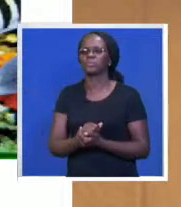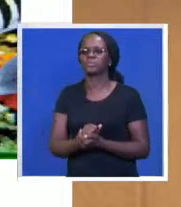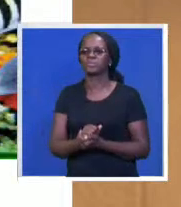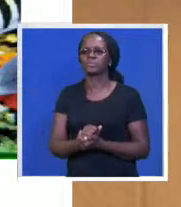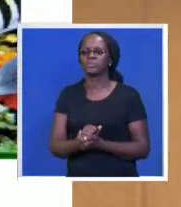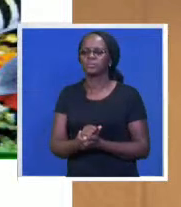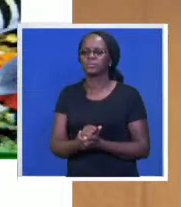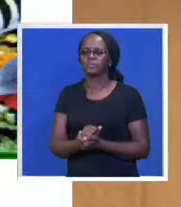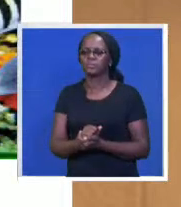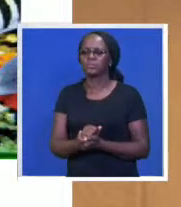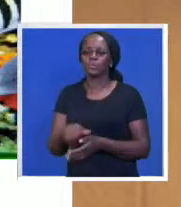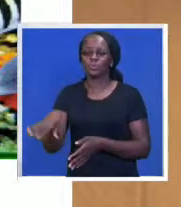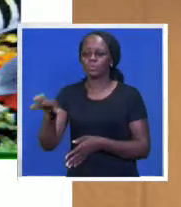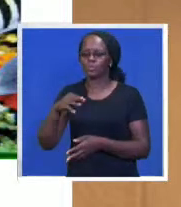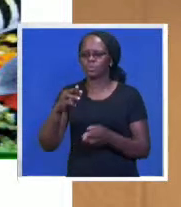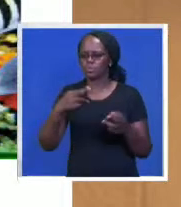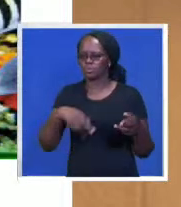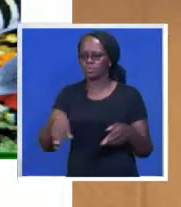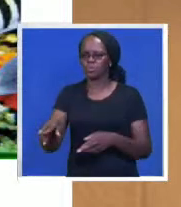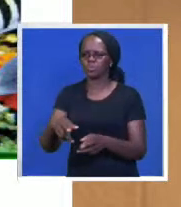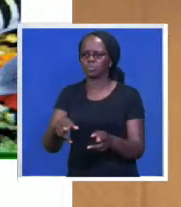like rivers or dams.